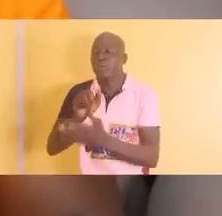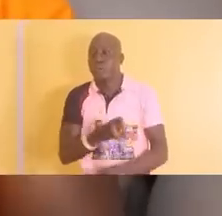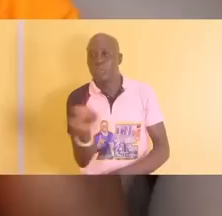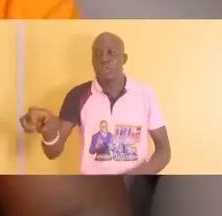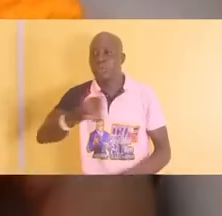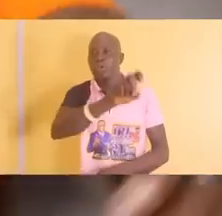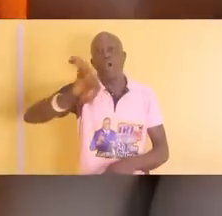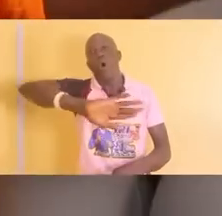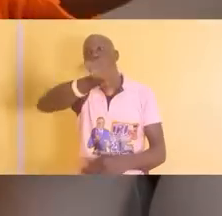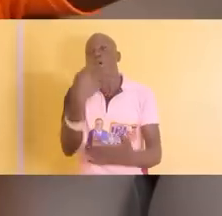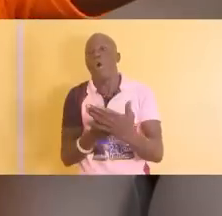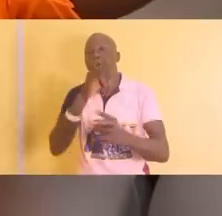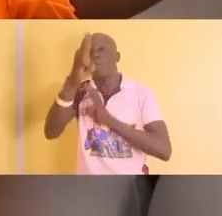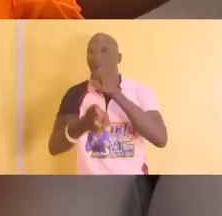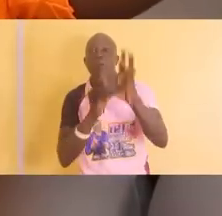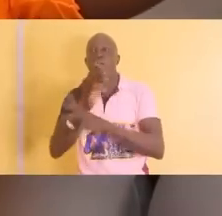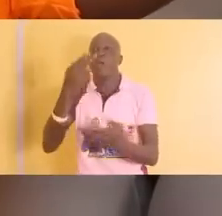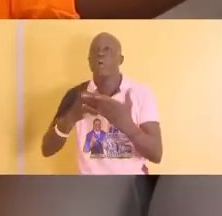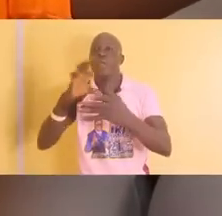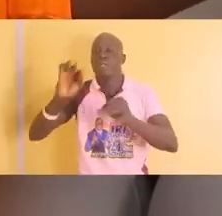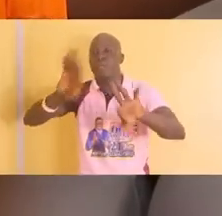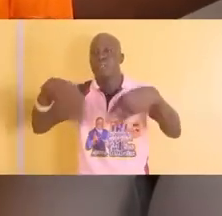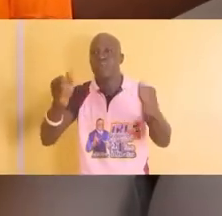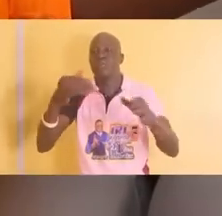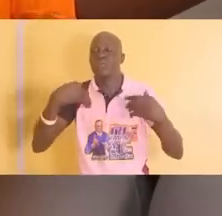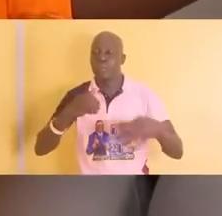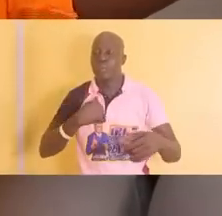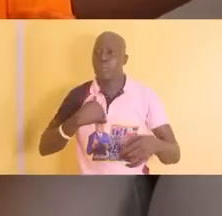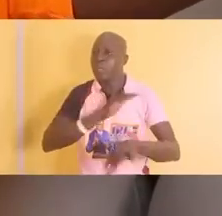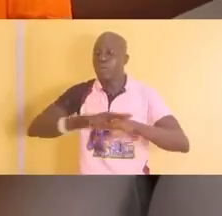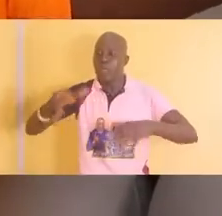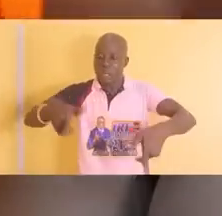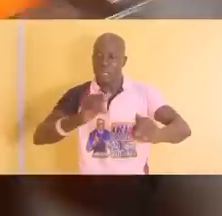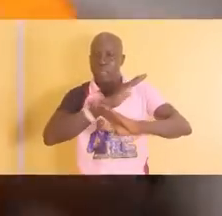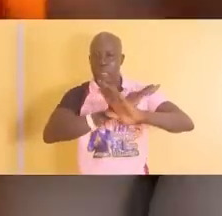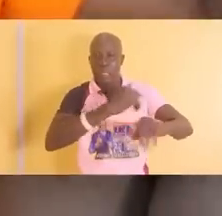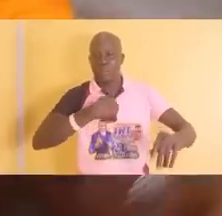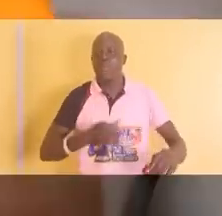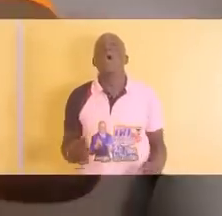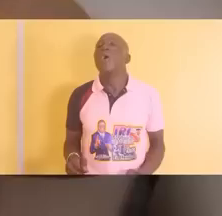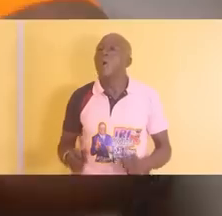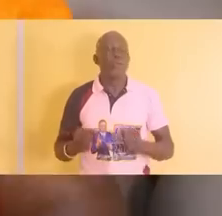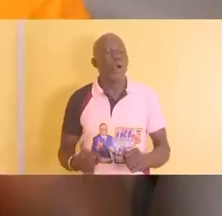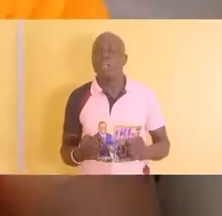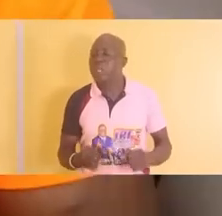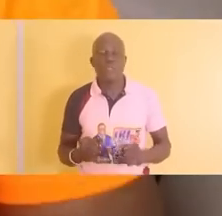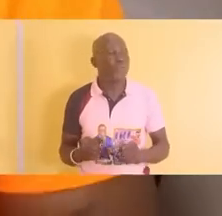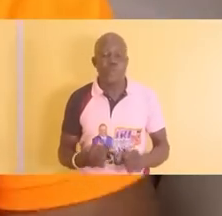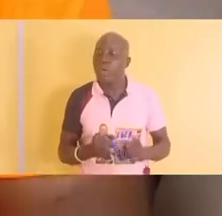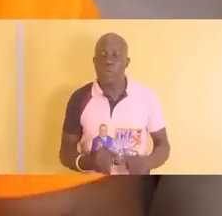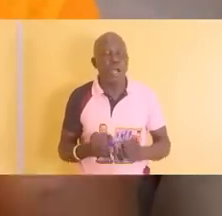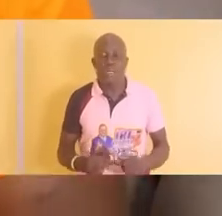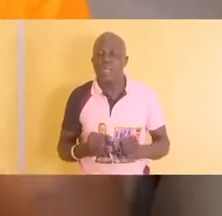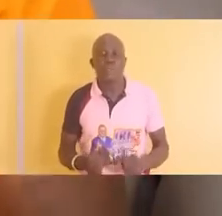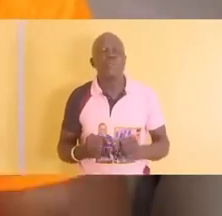Authority of joining to the Holy Spirit. And your dad for me. Visit to me. My damn drama. Let me be the oh, yeah. Wow. Oh, God, yes.